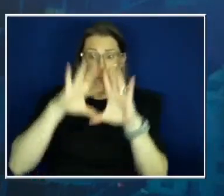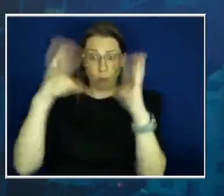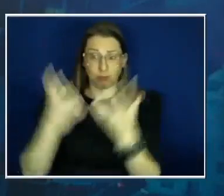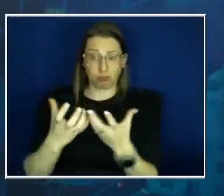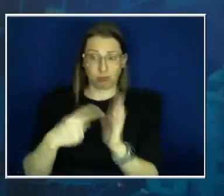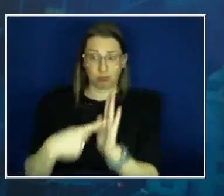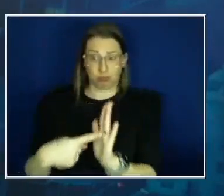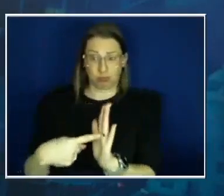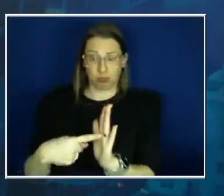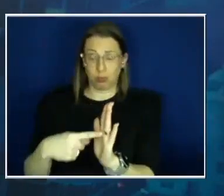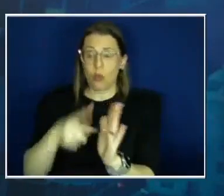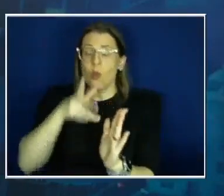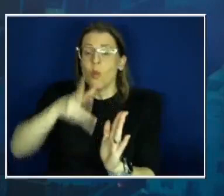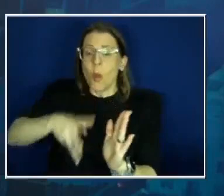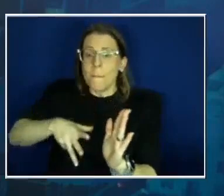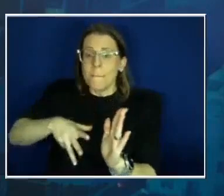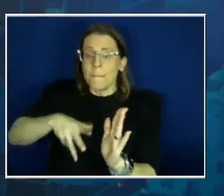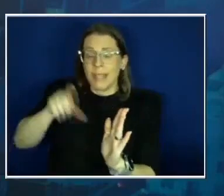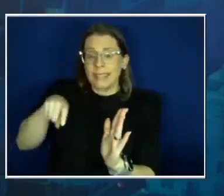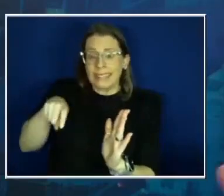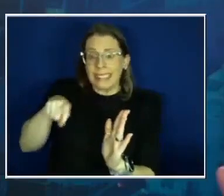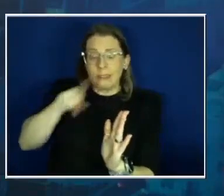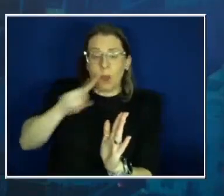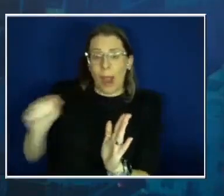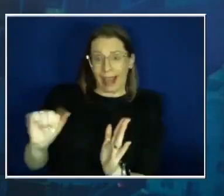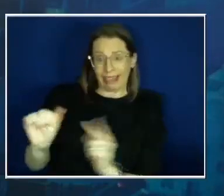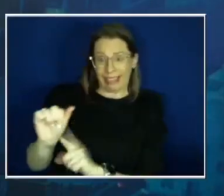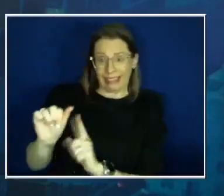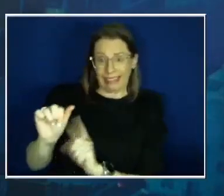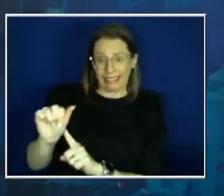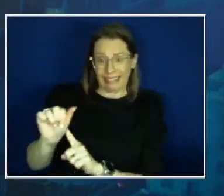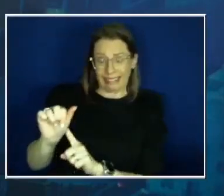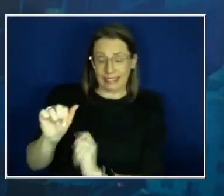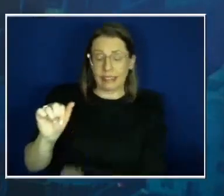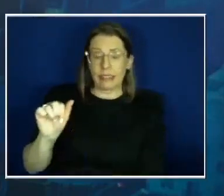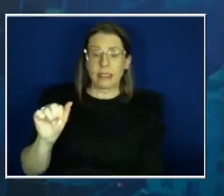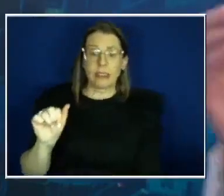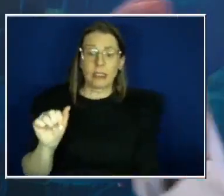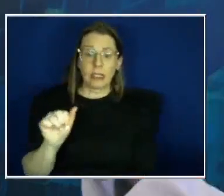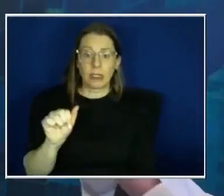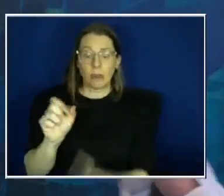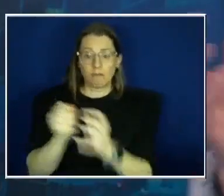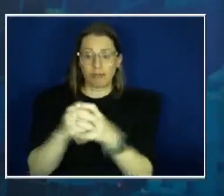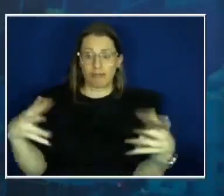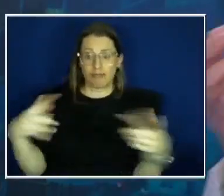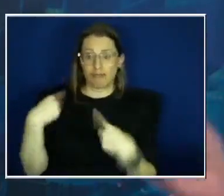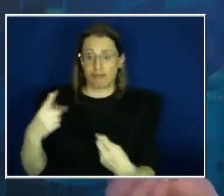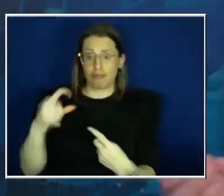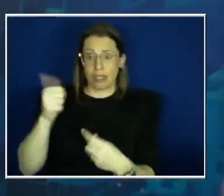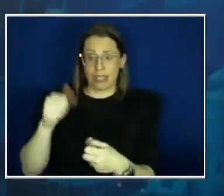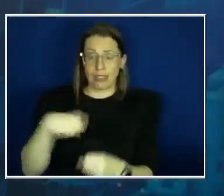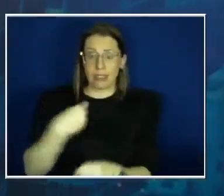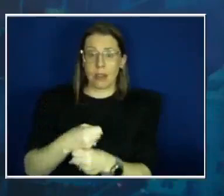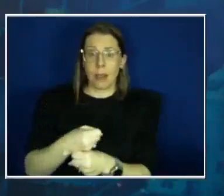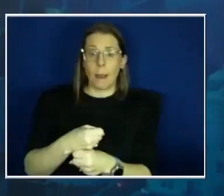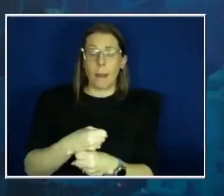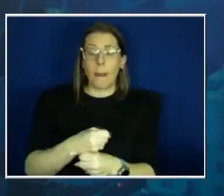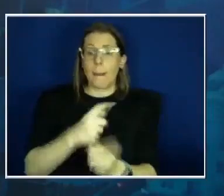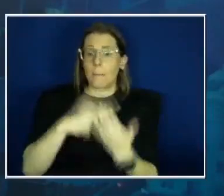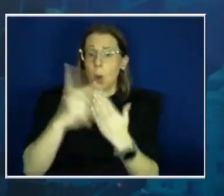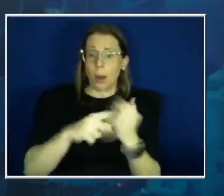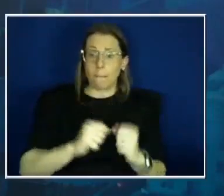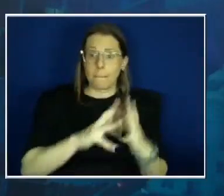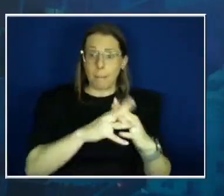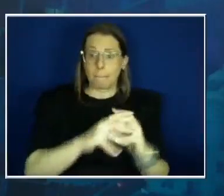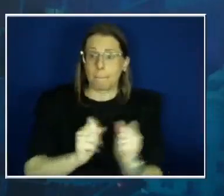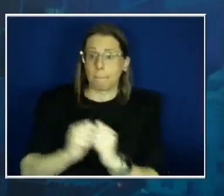of the female athlete. We've seen actually over the last 10 years that has grown. We're seeing more programs pop up in different places, which is